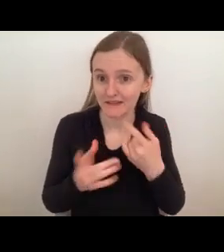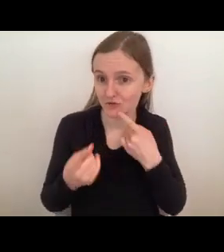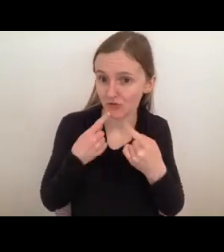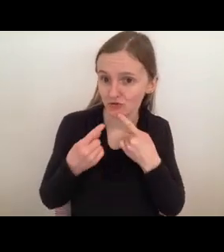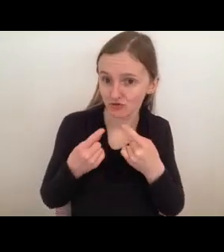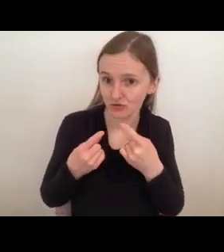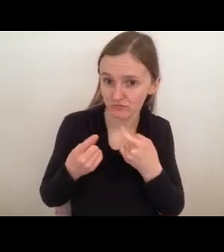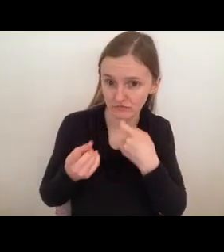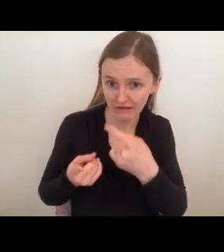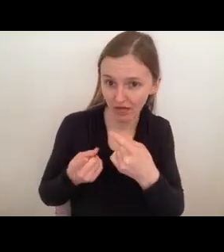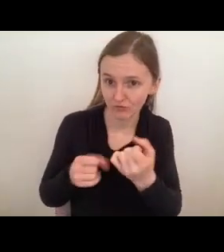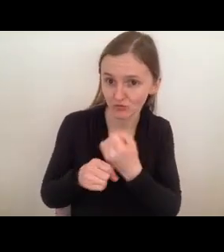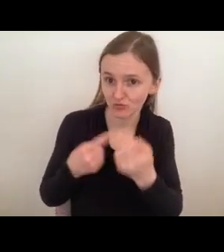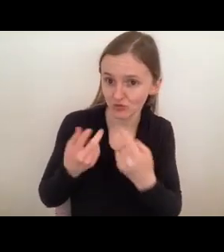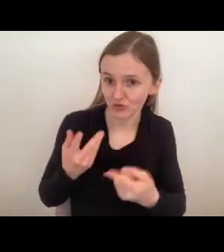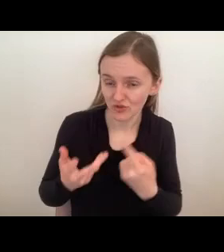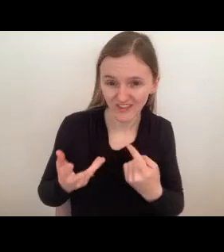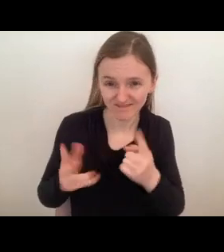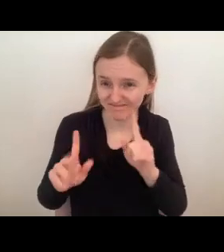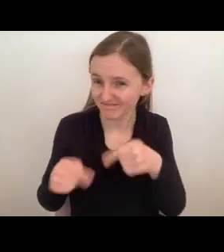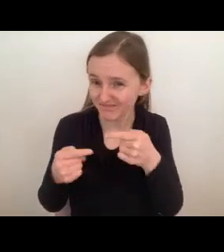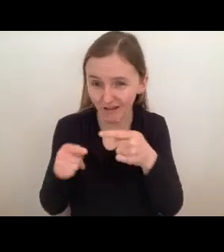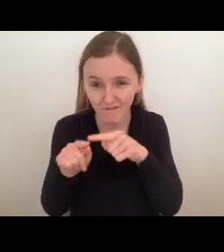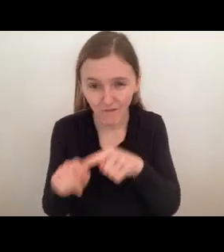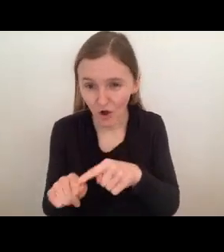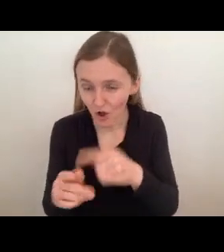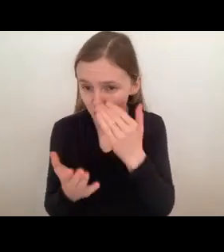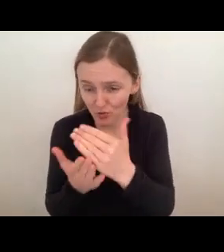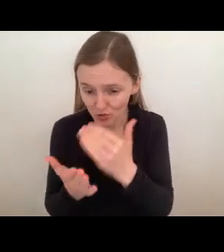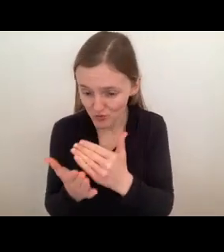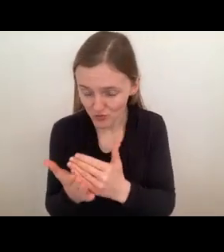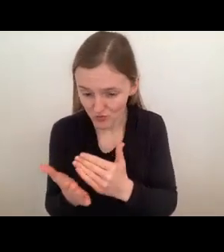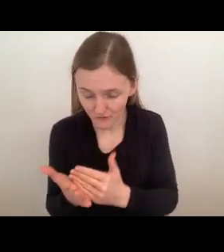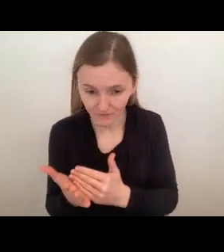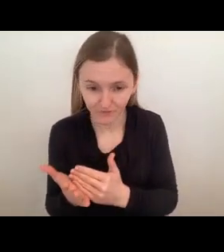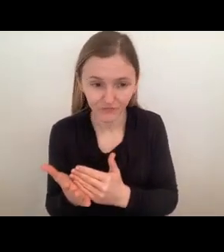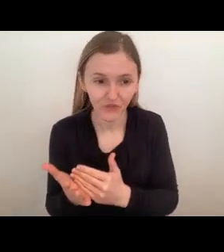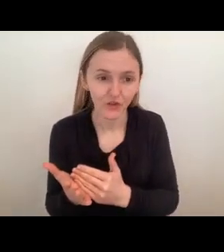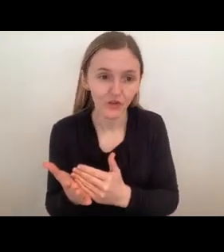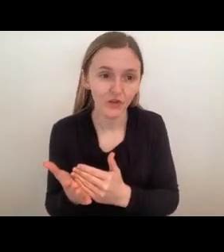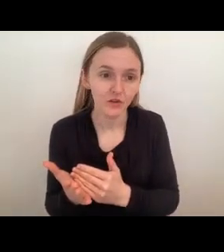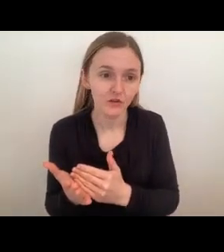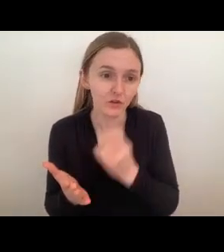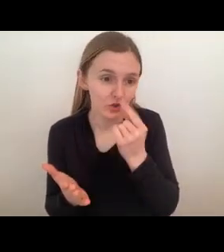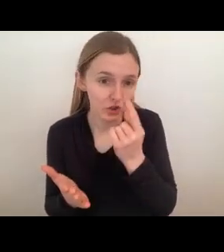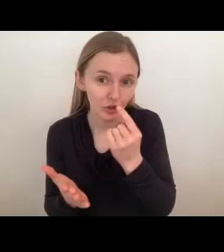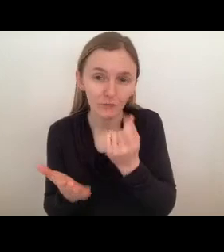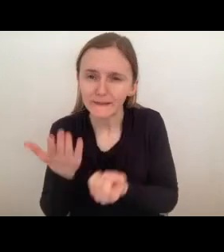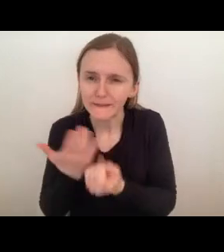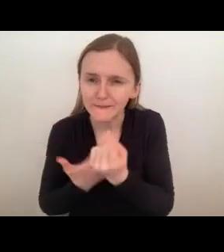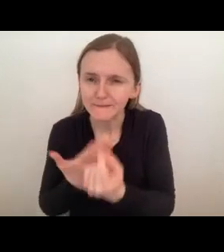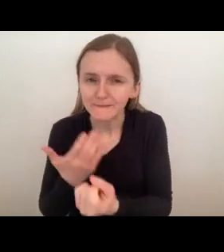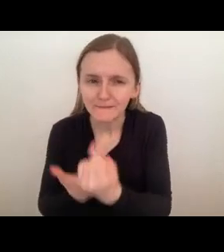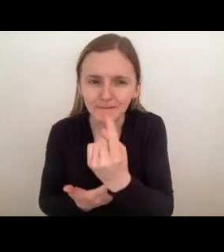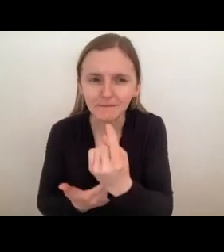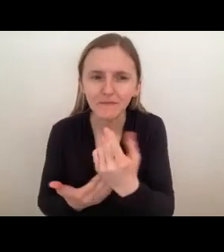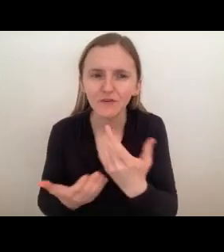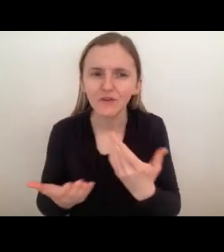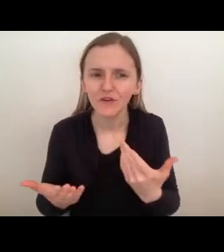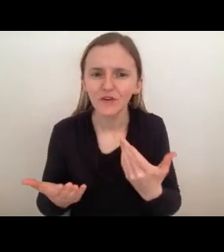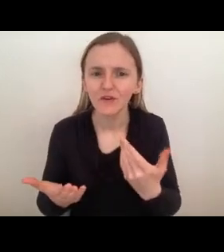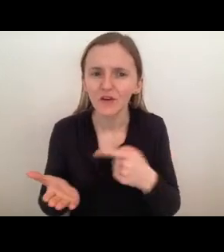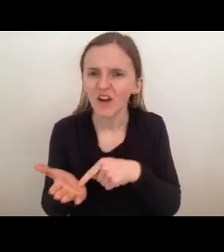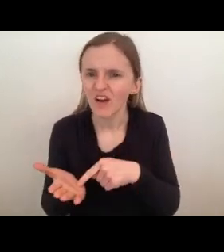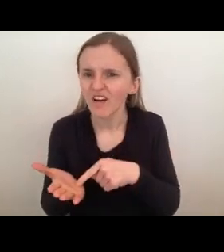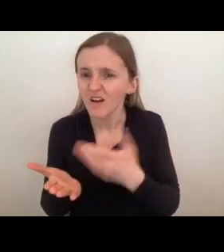and they aren't able to follow through on those instructions. So we might see sort of half-started schoolwork or